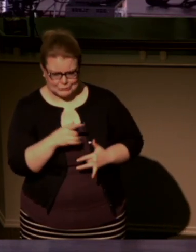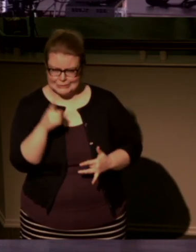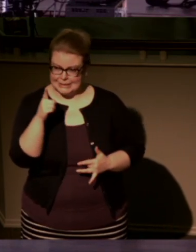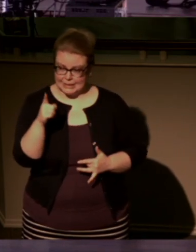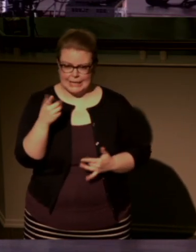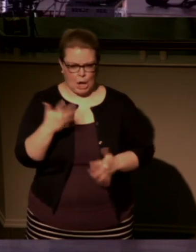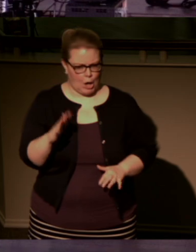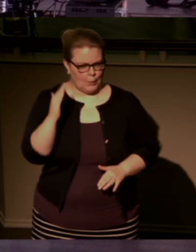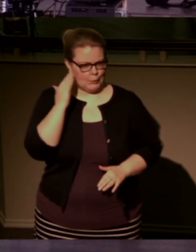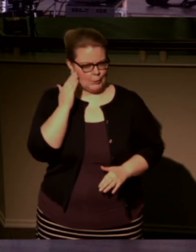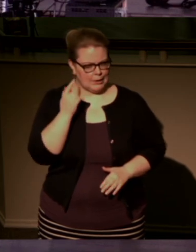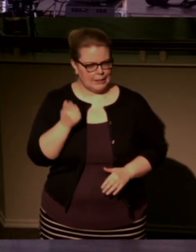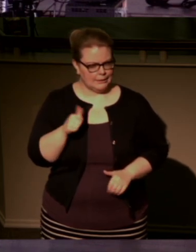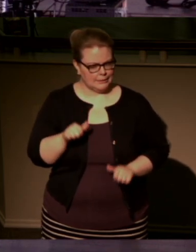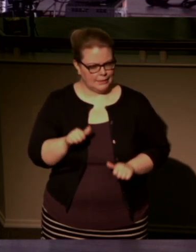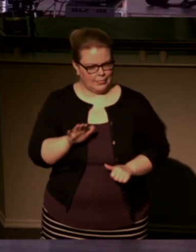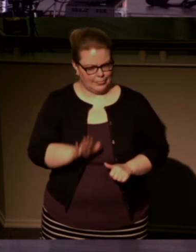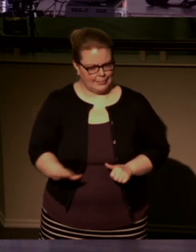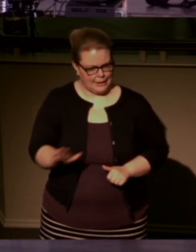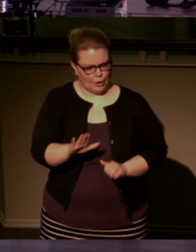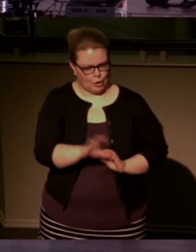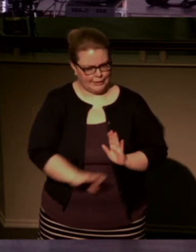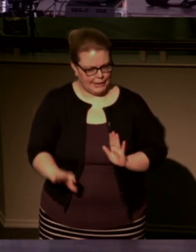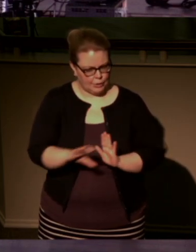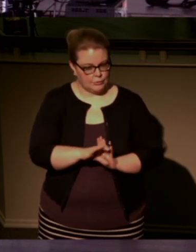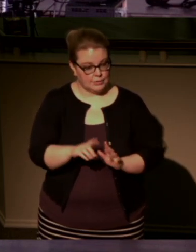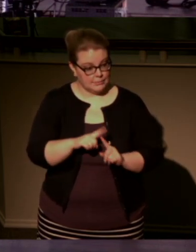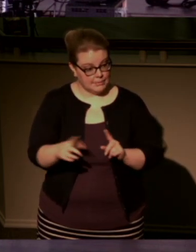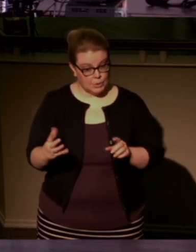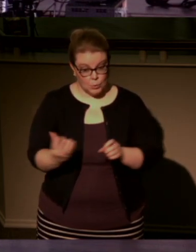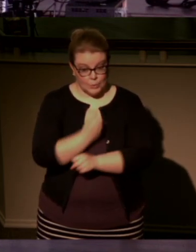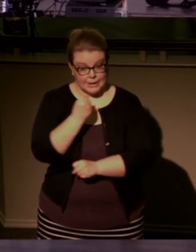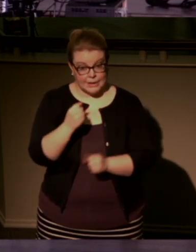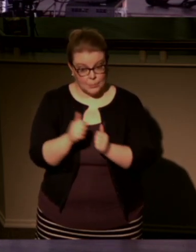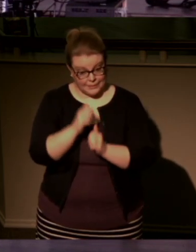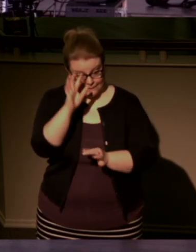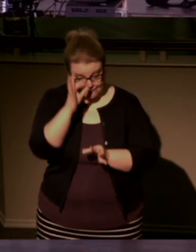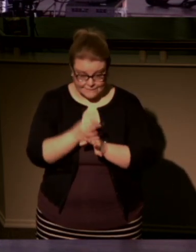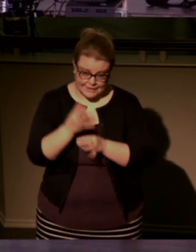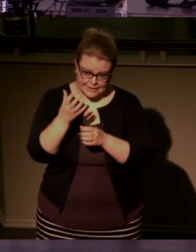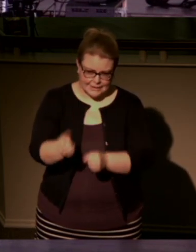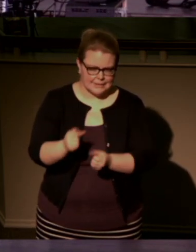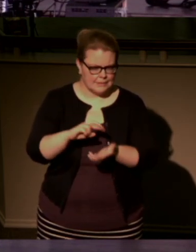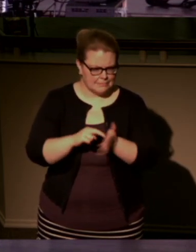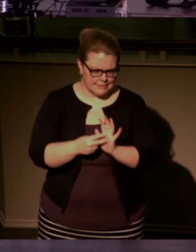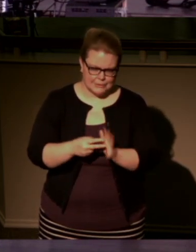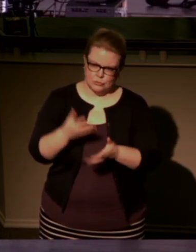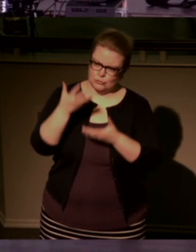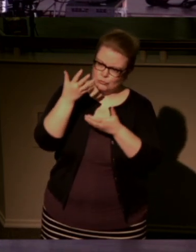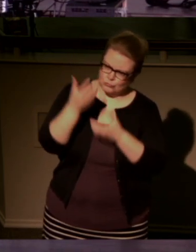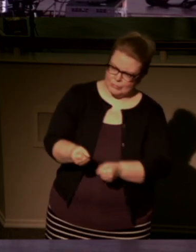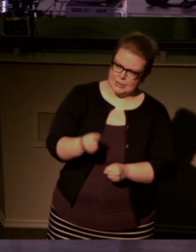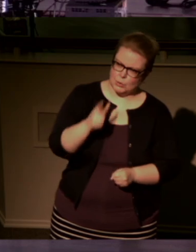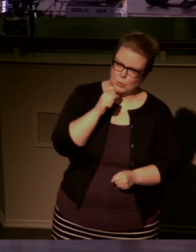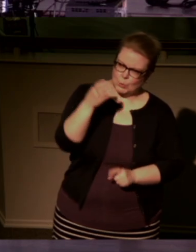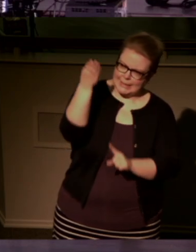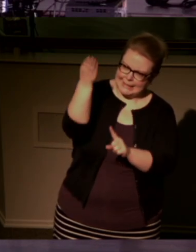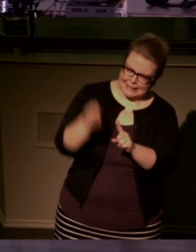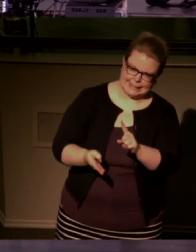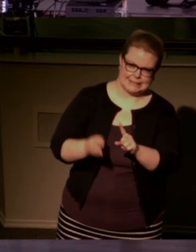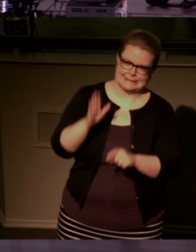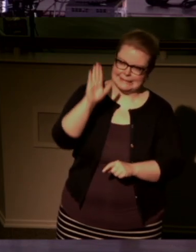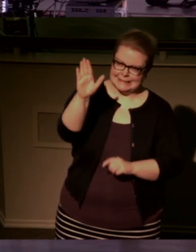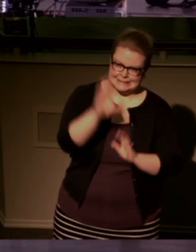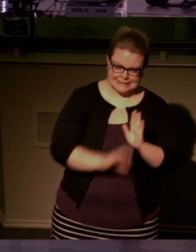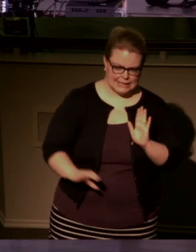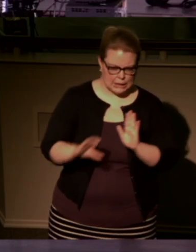to do so. But winning in the faith trial means trusting in God's character. This is perhaps the hardest